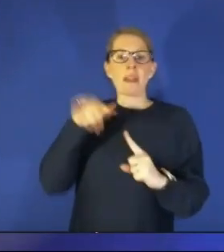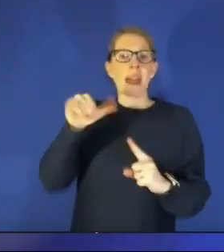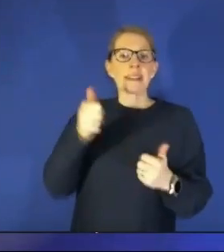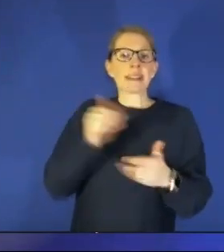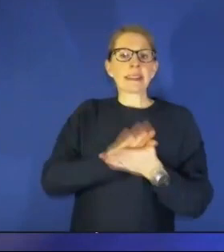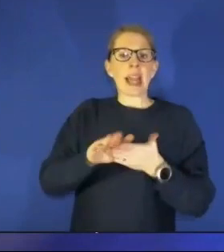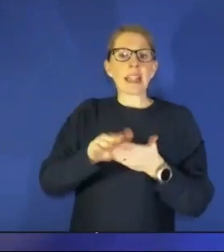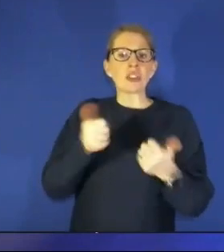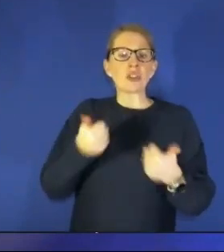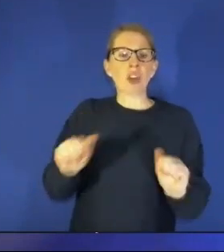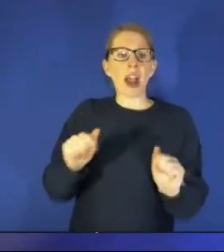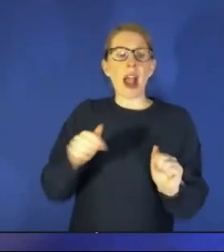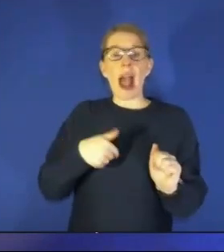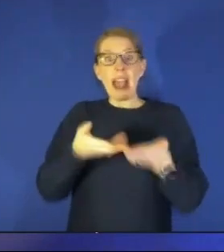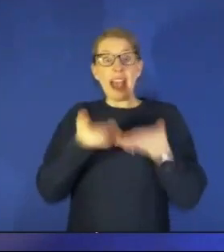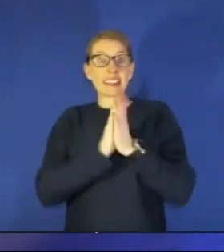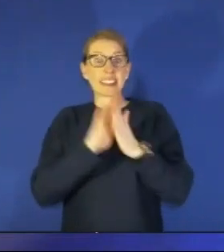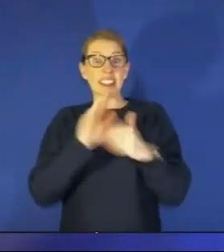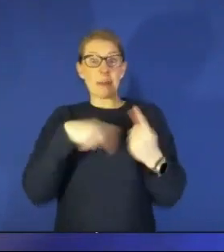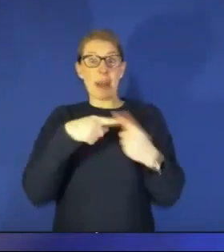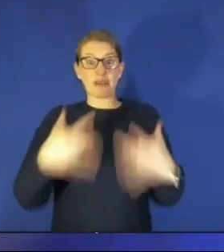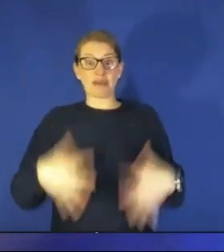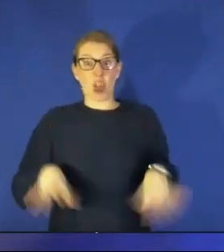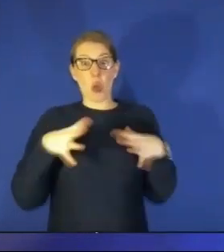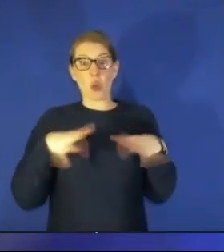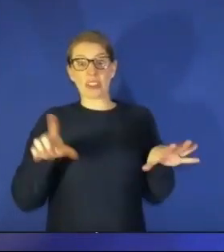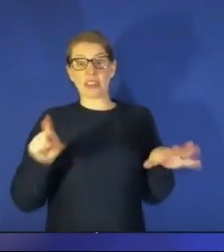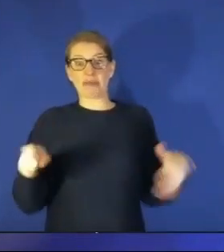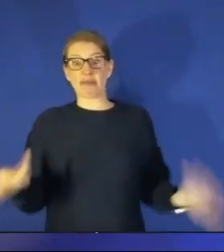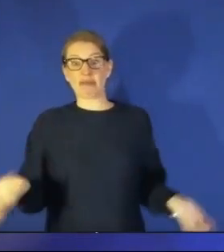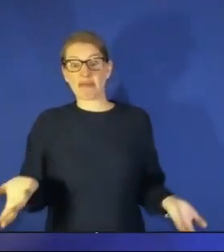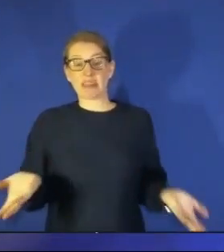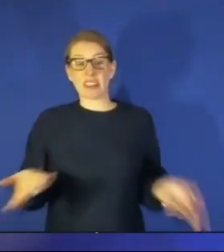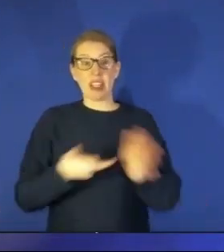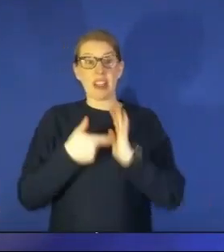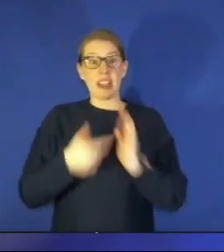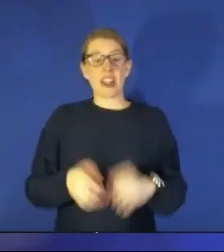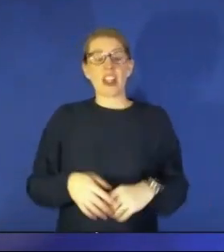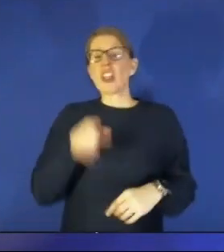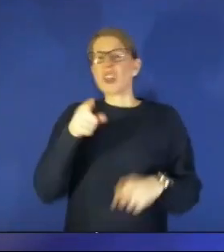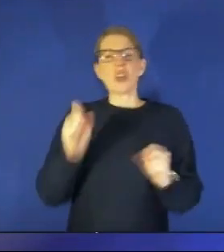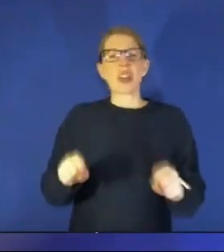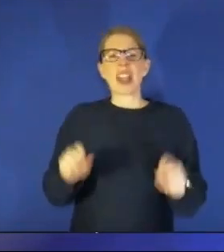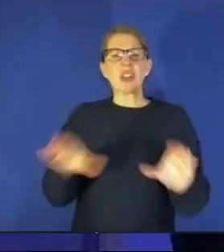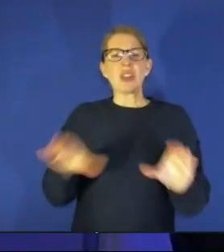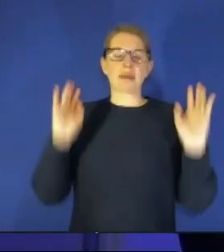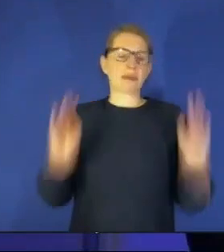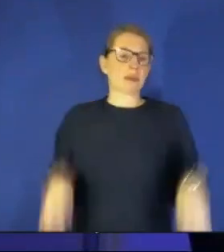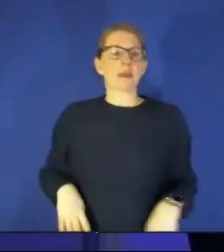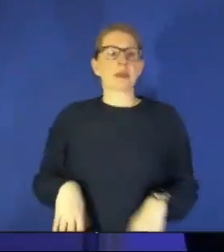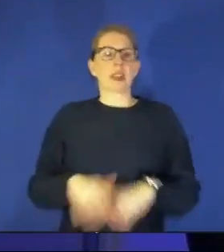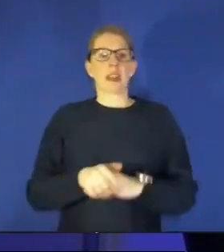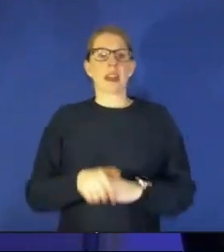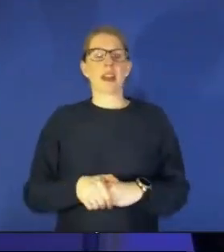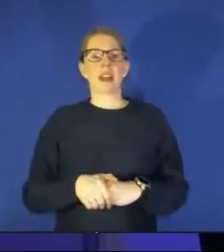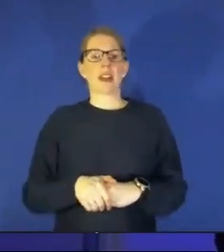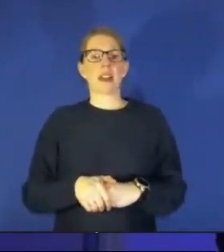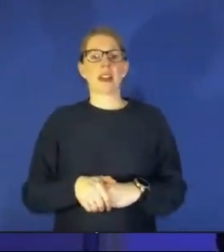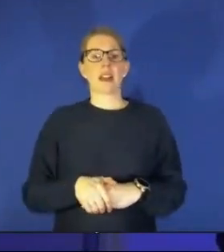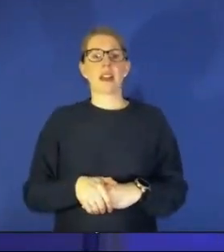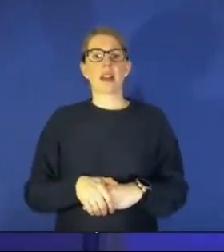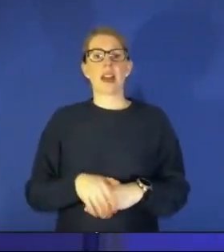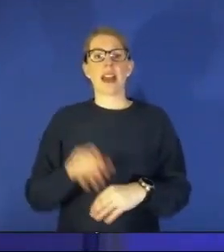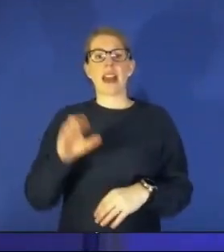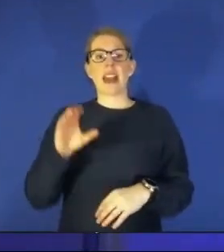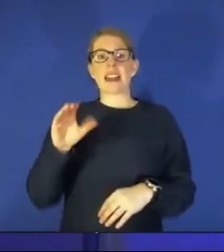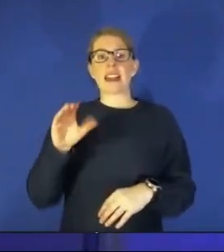the dress day, and I think when you're 75, you can forever. You do it in place. So he said casual. I said,